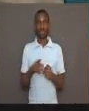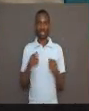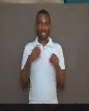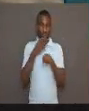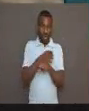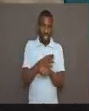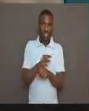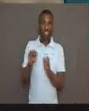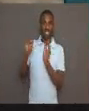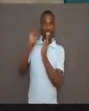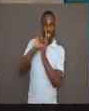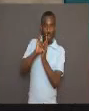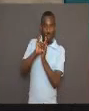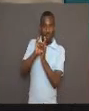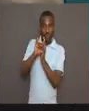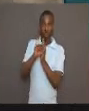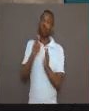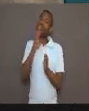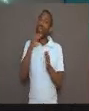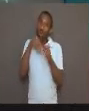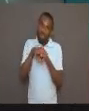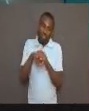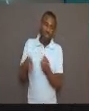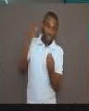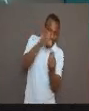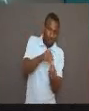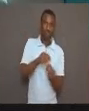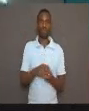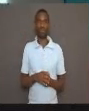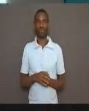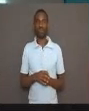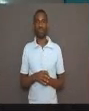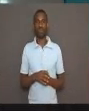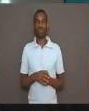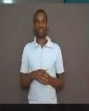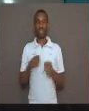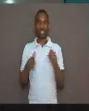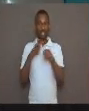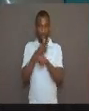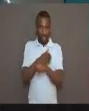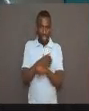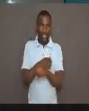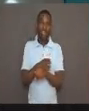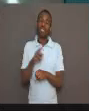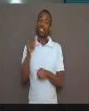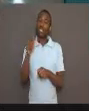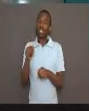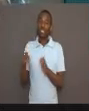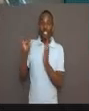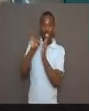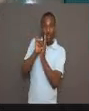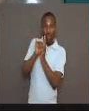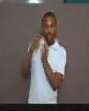When soap molecules are added to water molecules, they reduce the